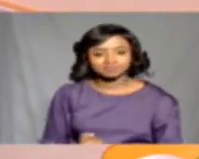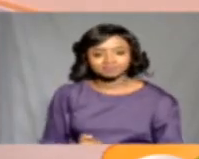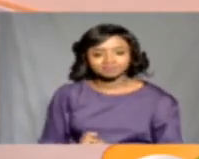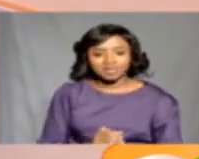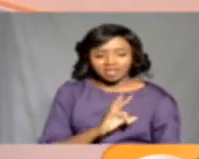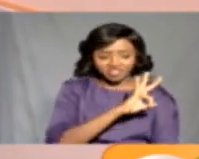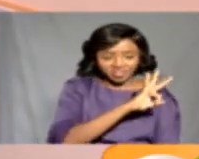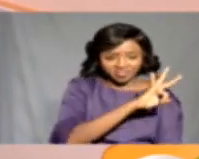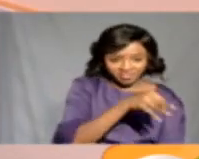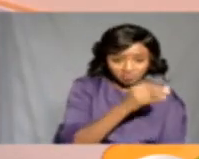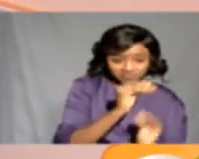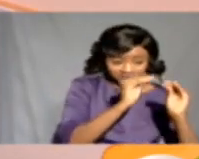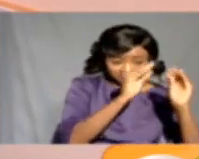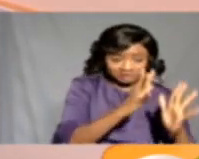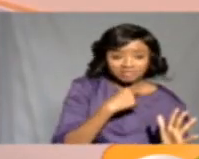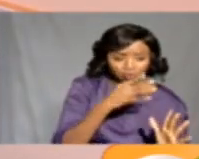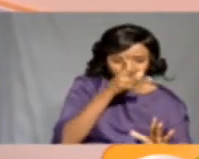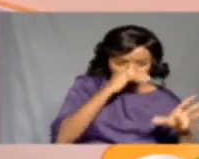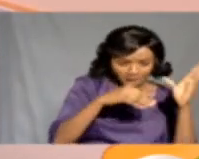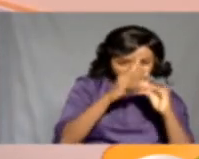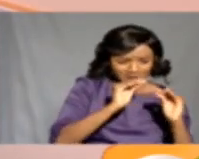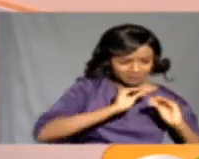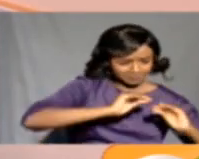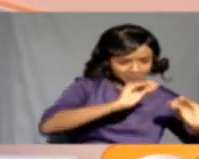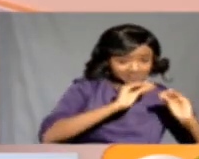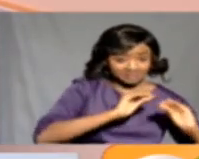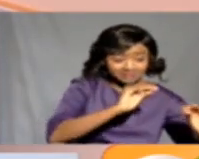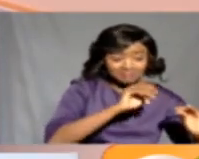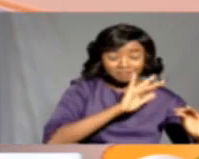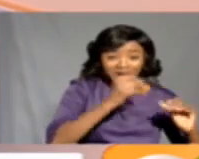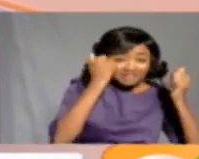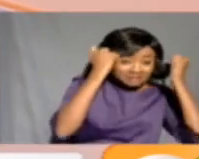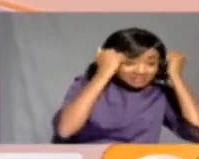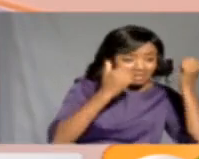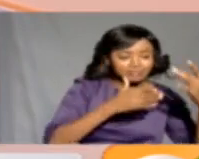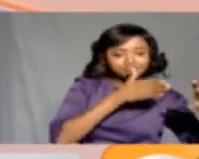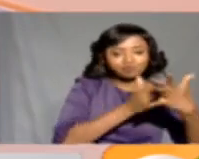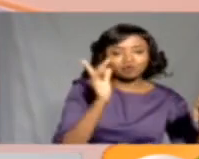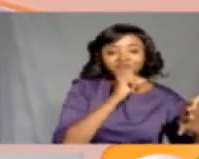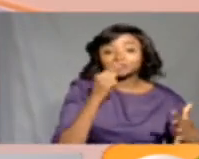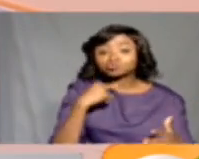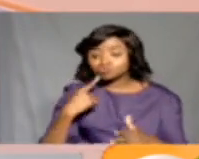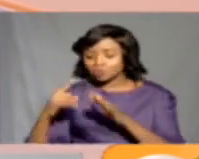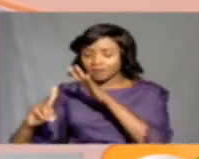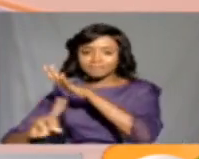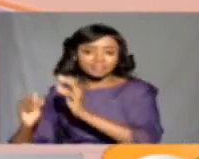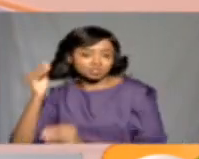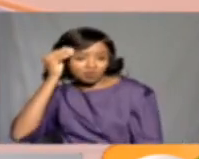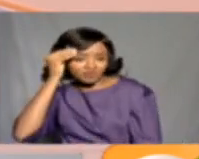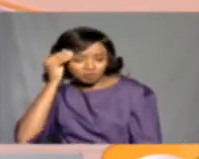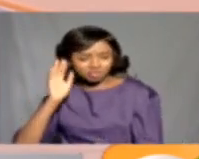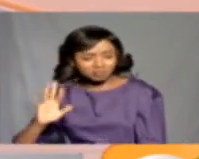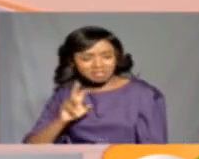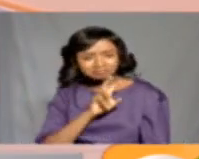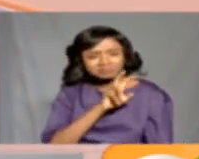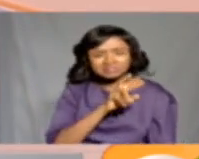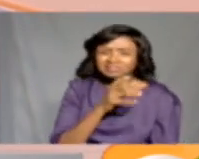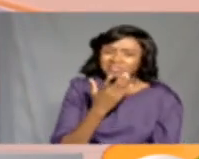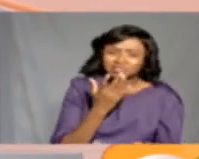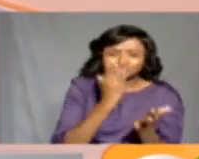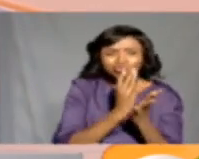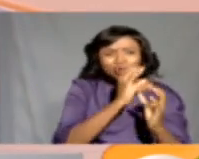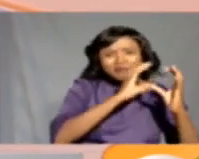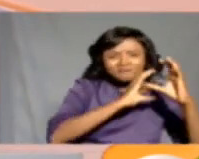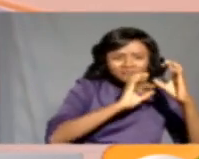3,000 trainee teachers whose studies have been terminated by the Ministry of Education are staring at an uncertain